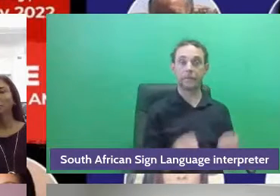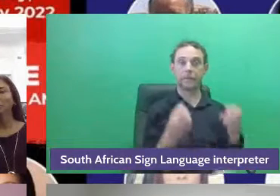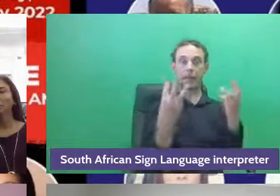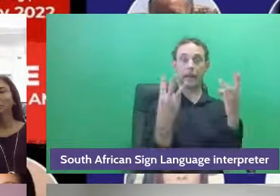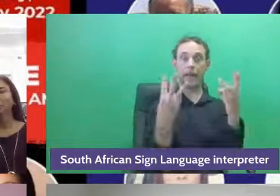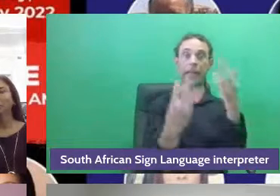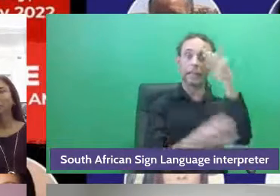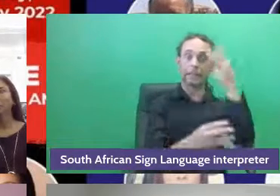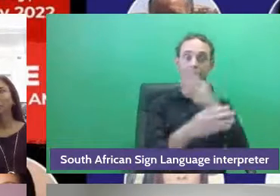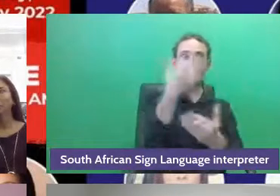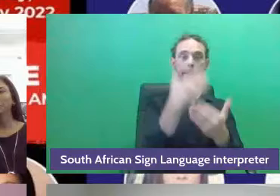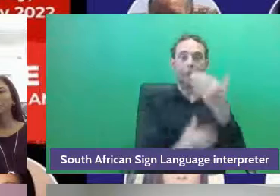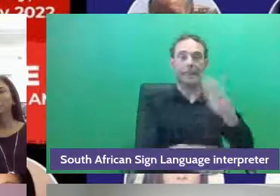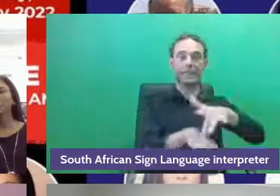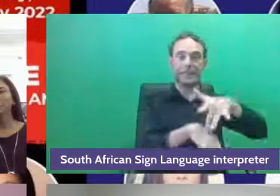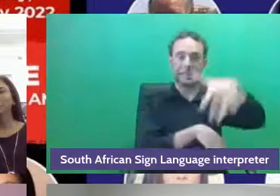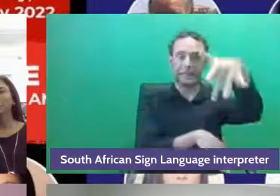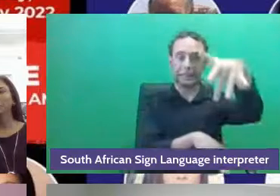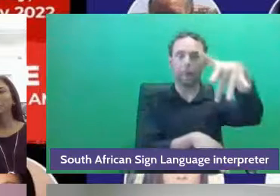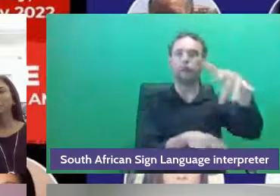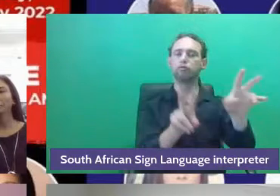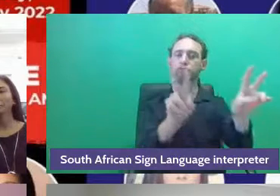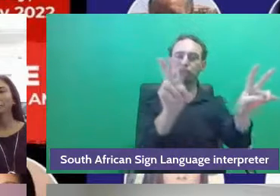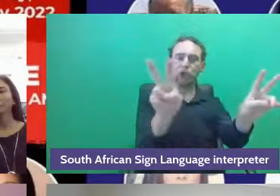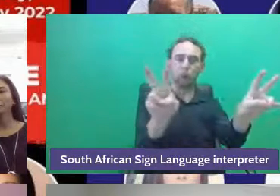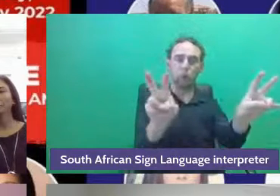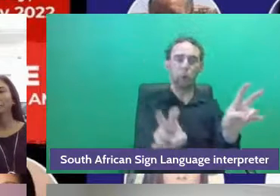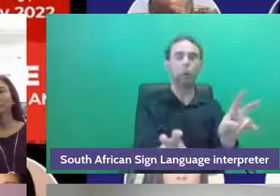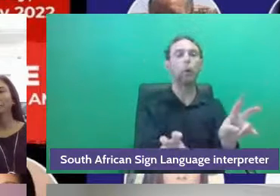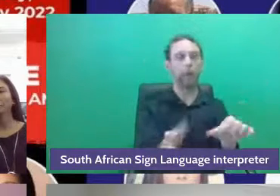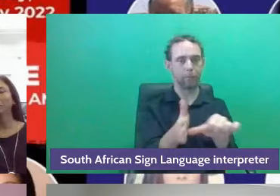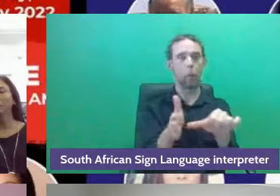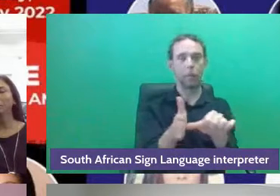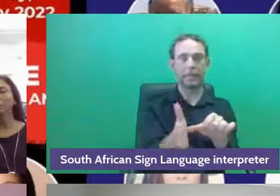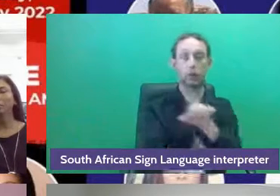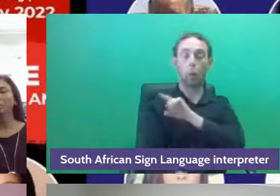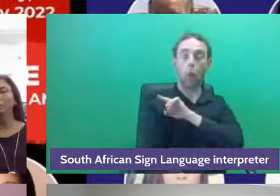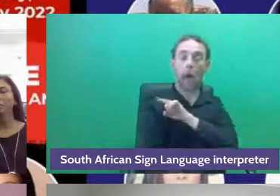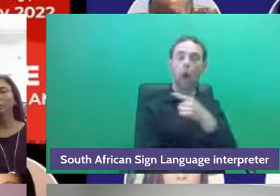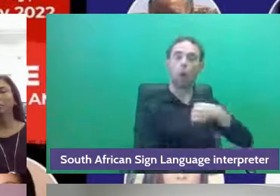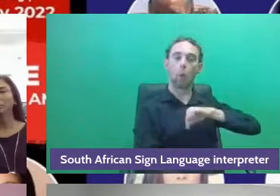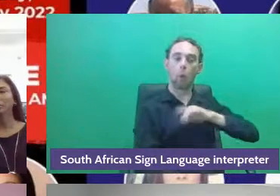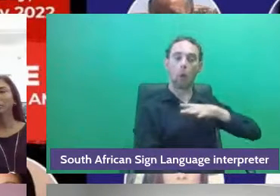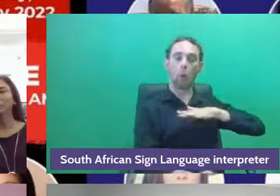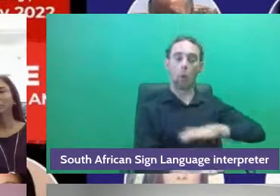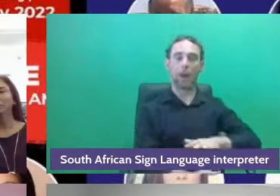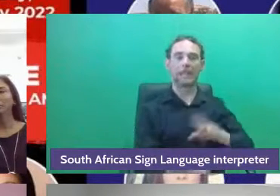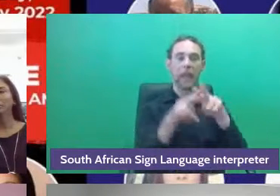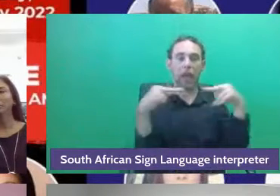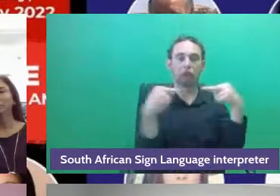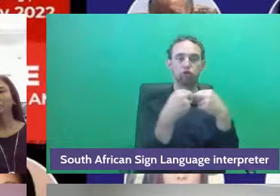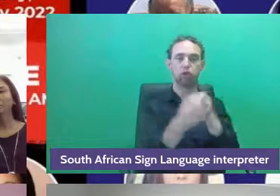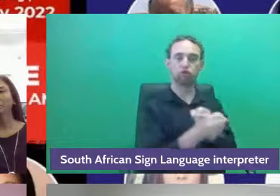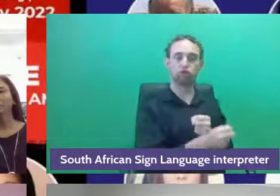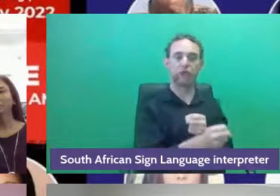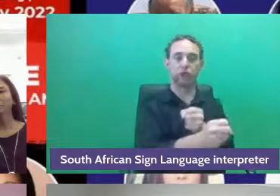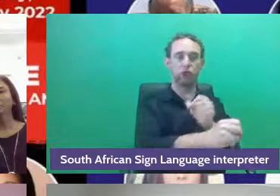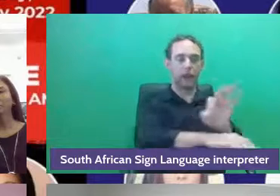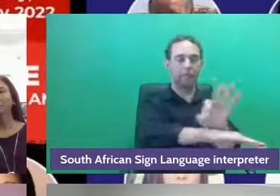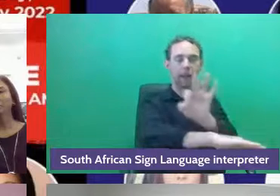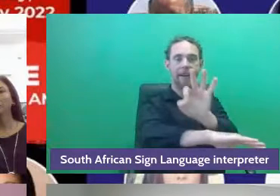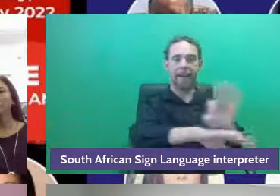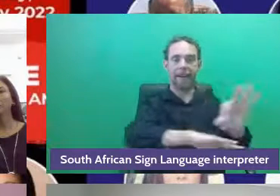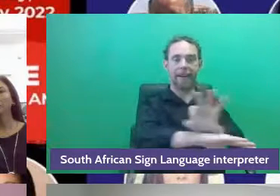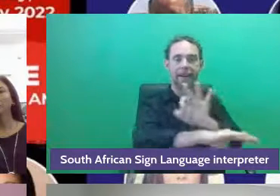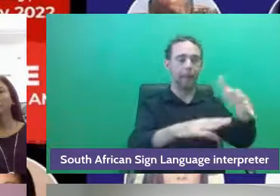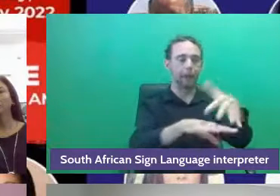sensitization. So it is to strengthen the awareness of the National Strategic Plan. Information must be